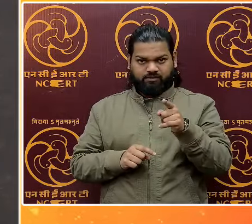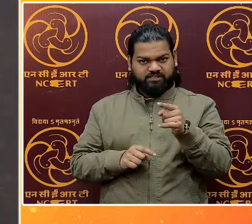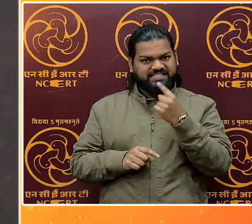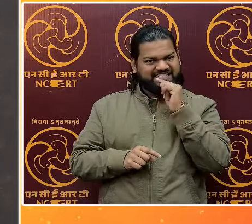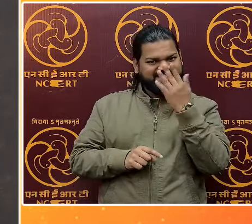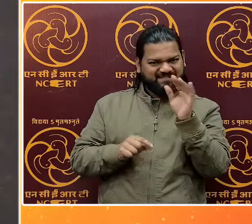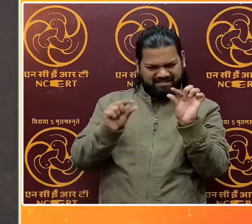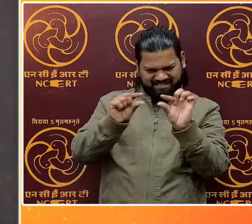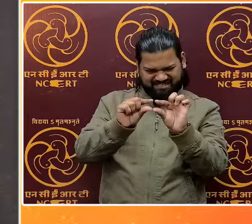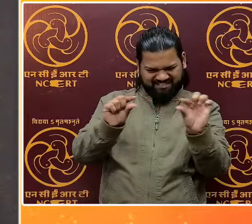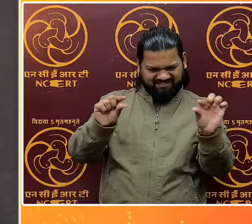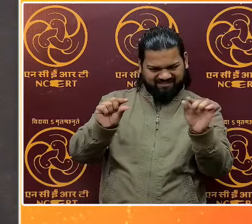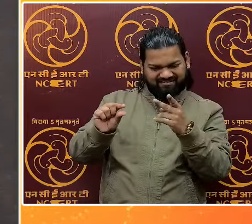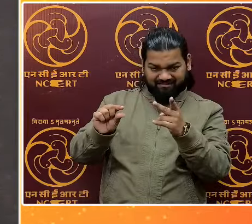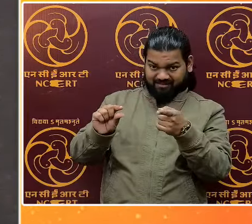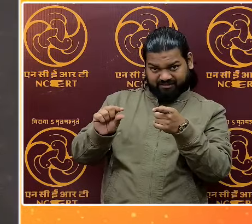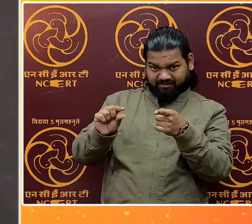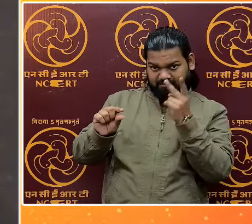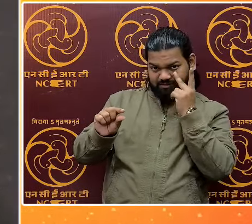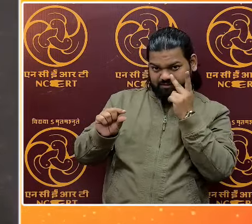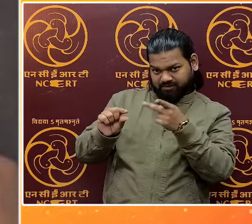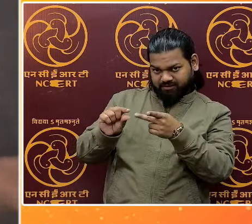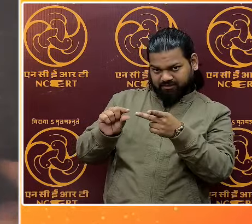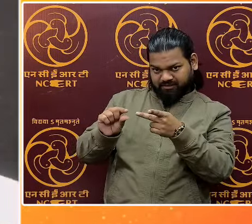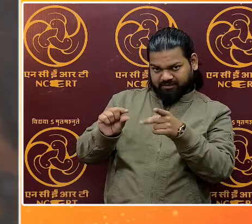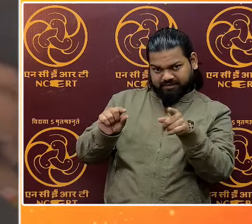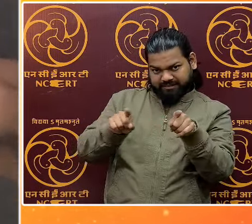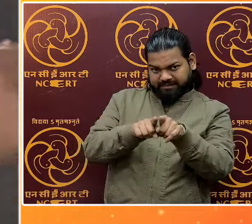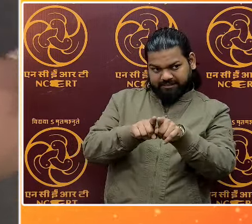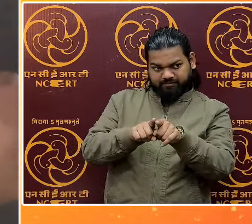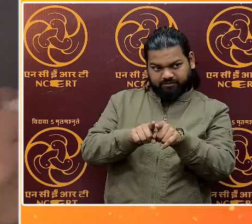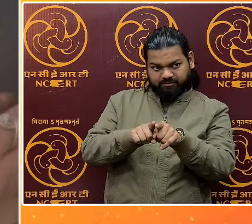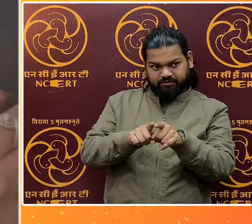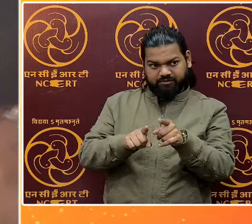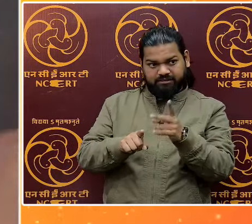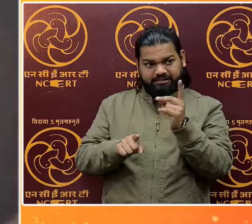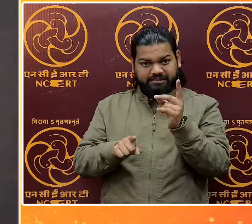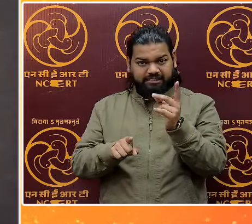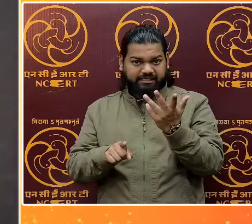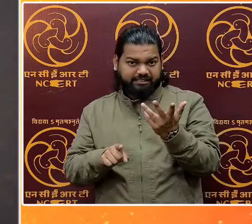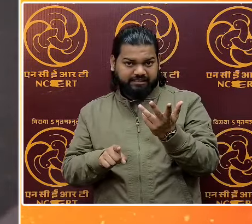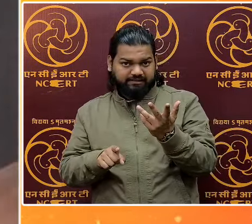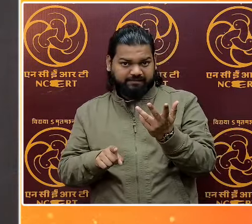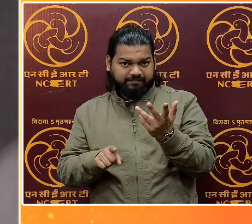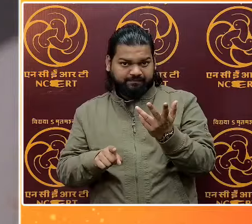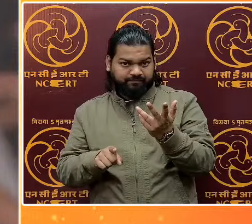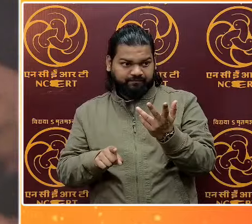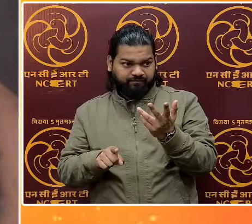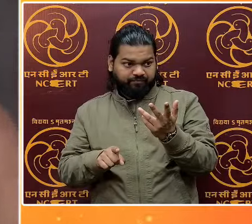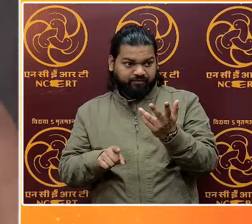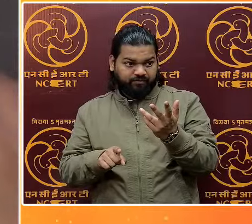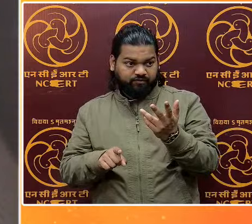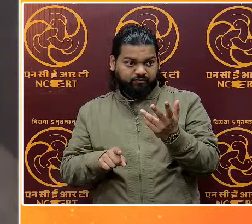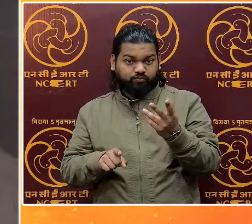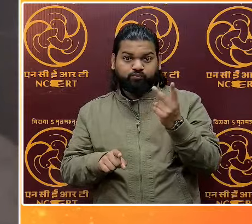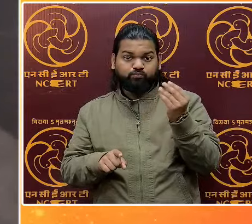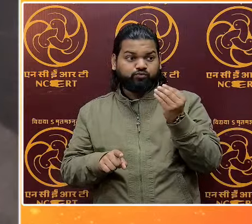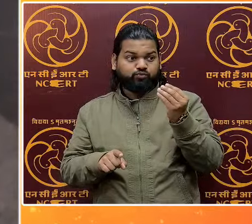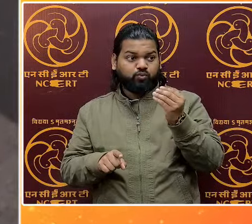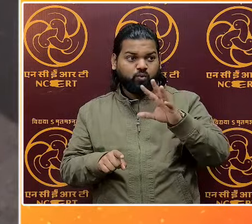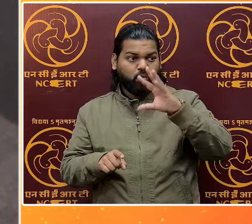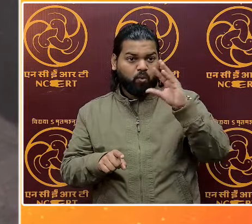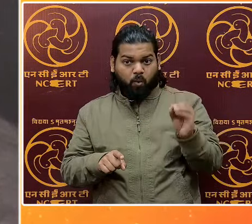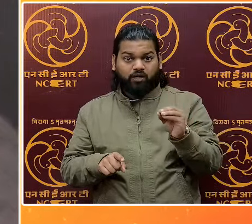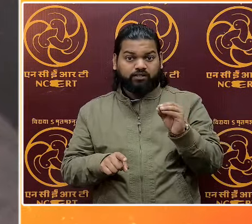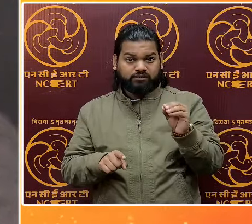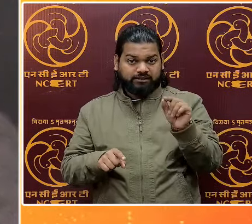mirror, right, the properties that we are talking about, and here I have drawn all the